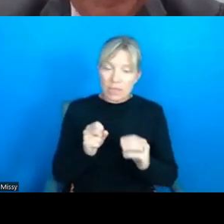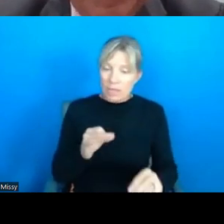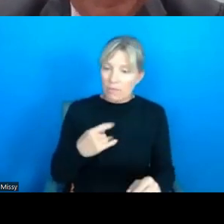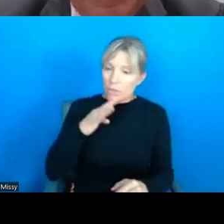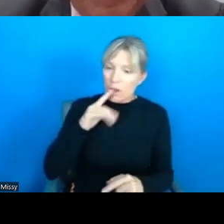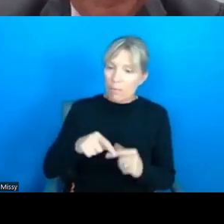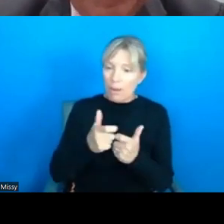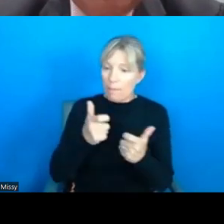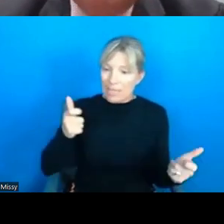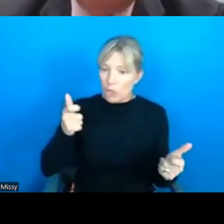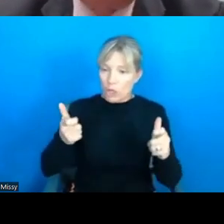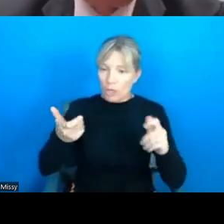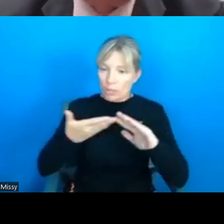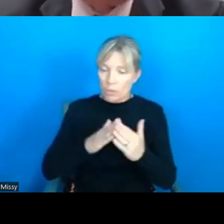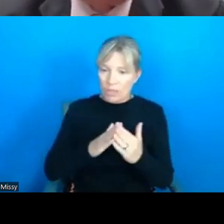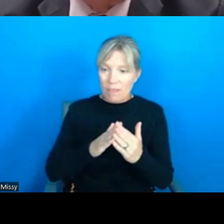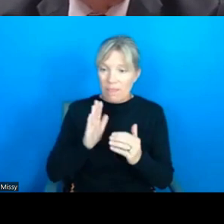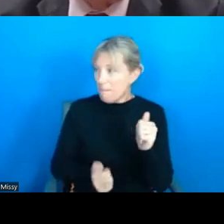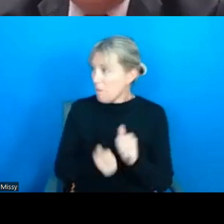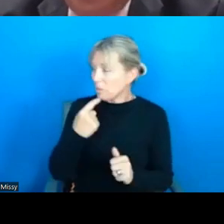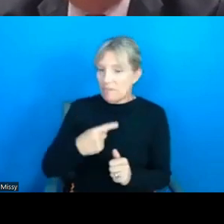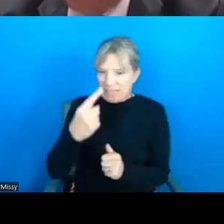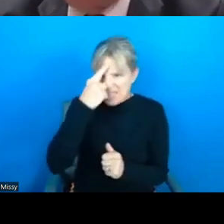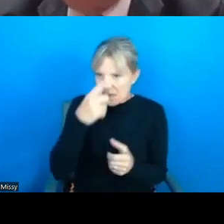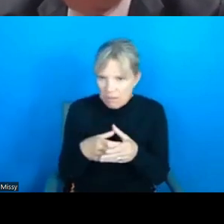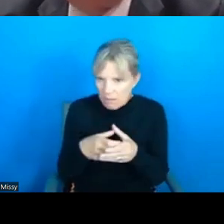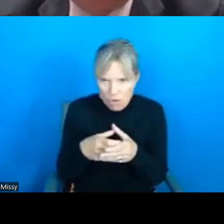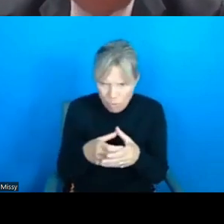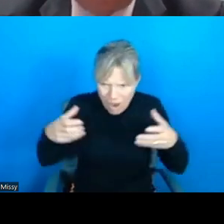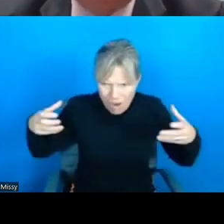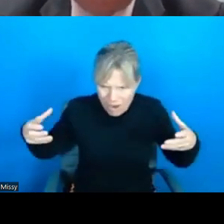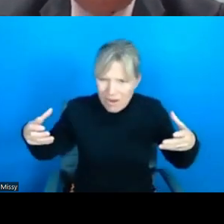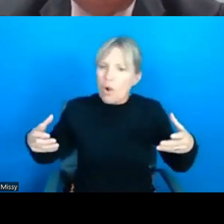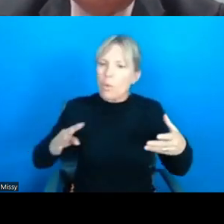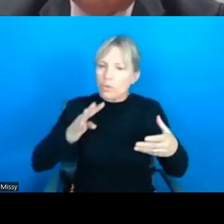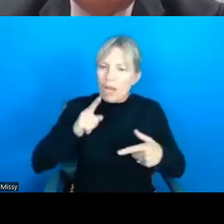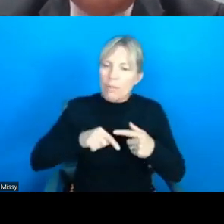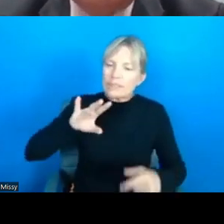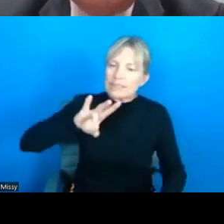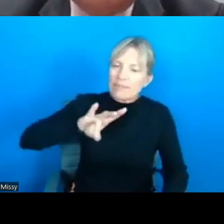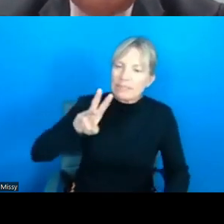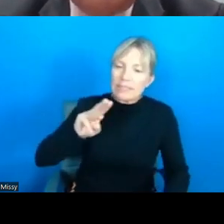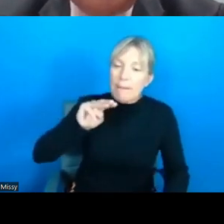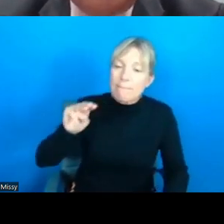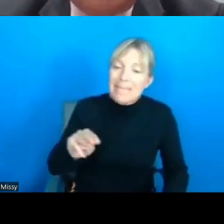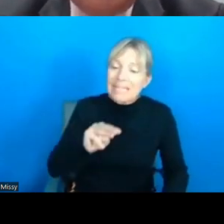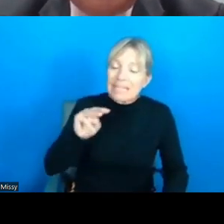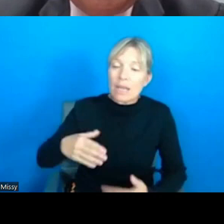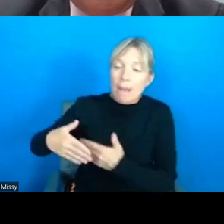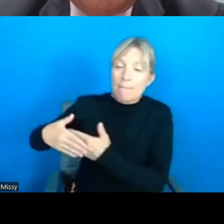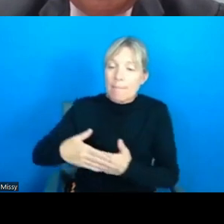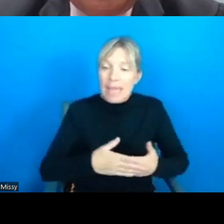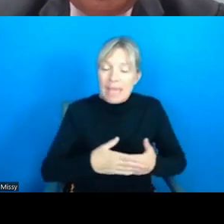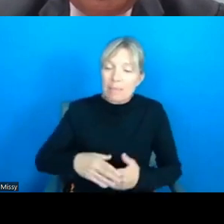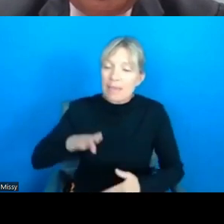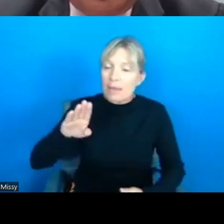larger community than most of us think about. Yeah. We're talking 76 million baby boomers. These